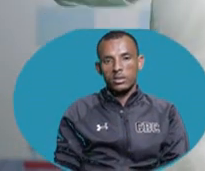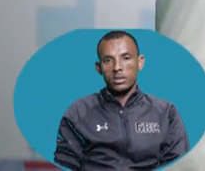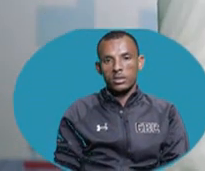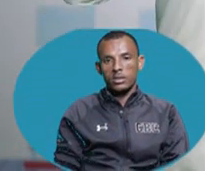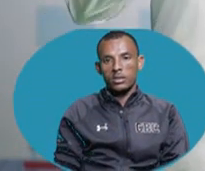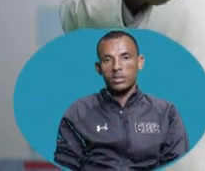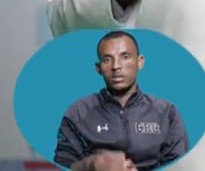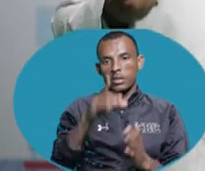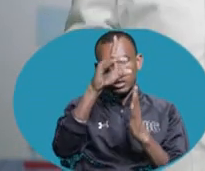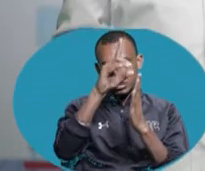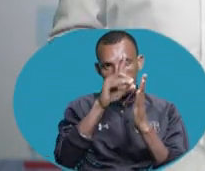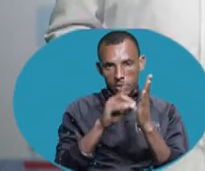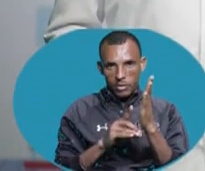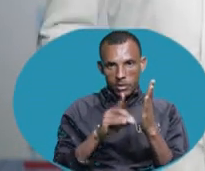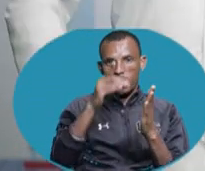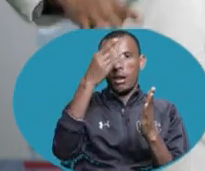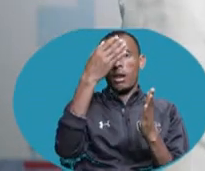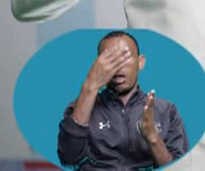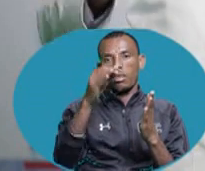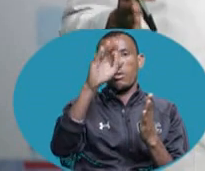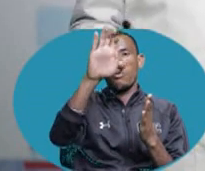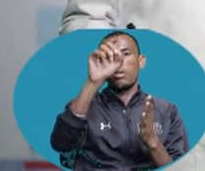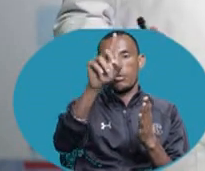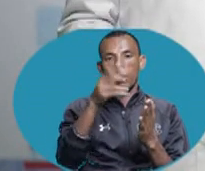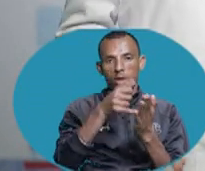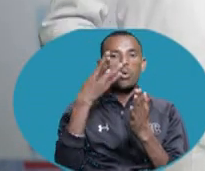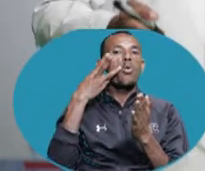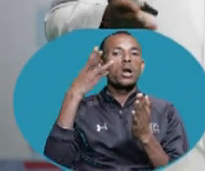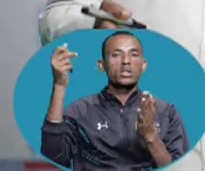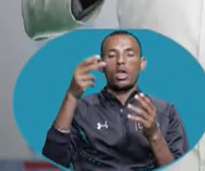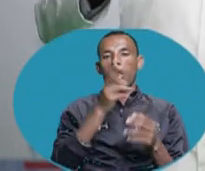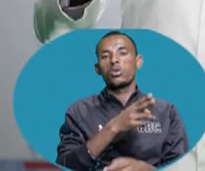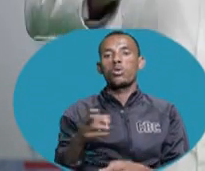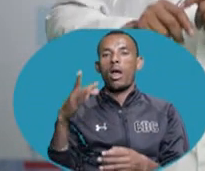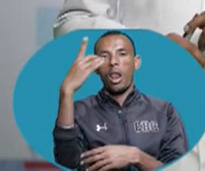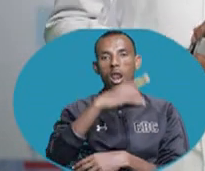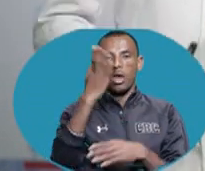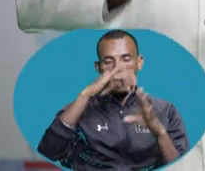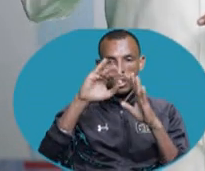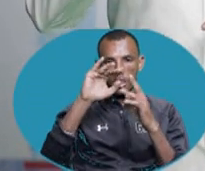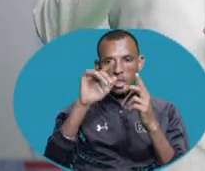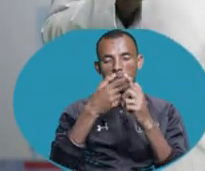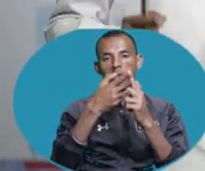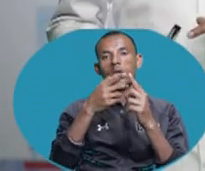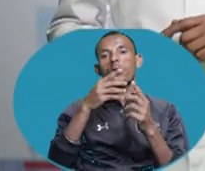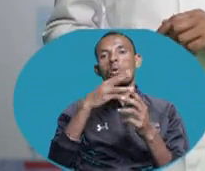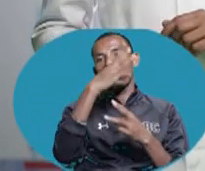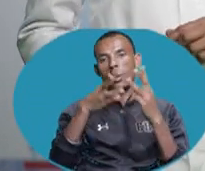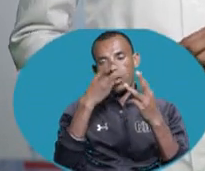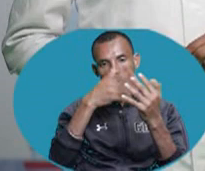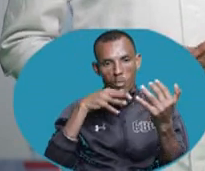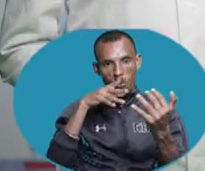December 1941, it was a historical day in the Second World War. This historical